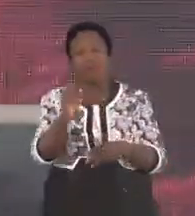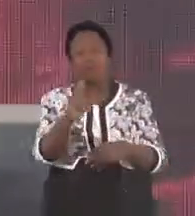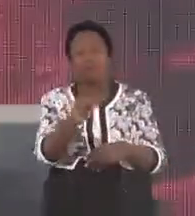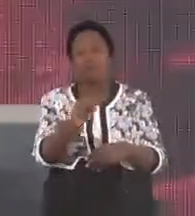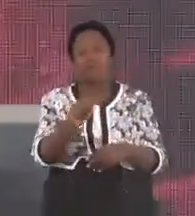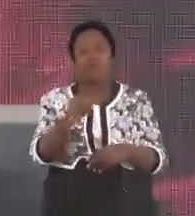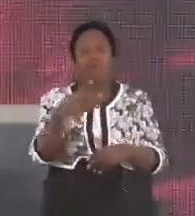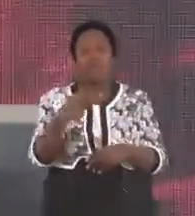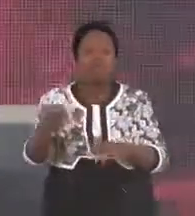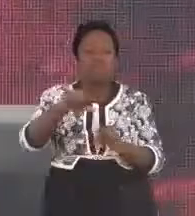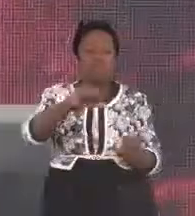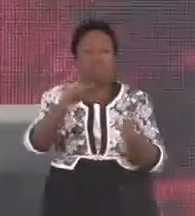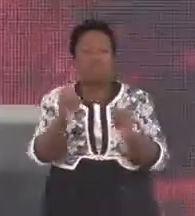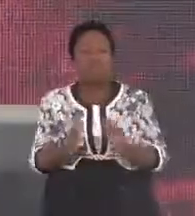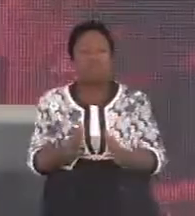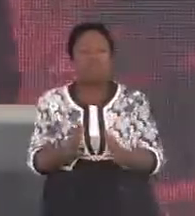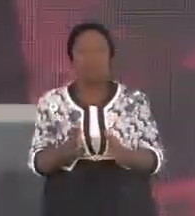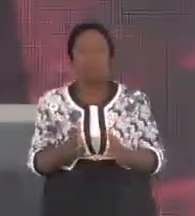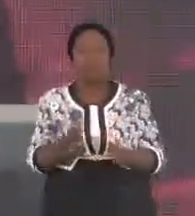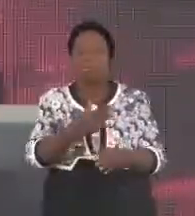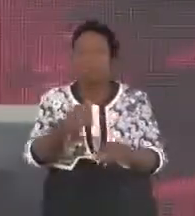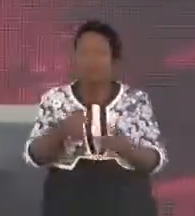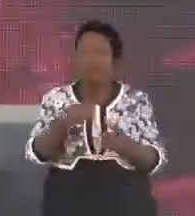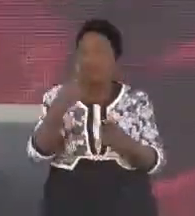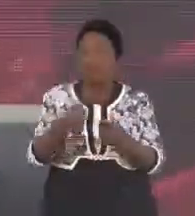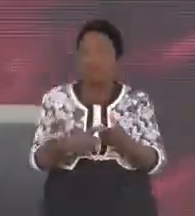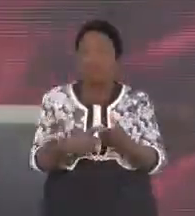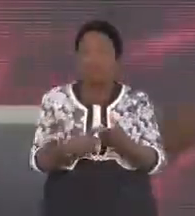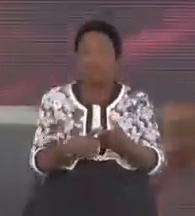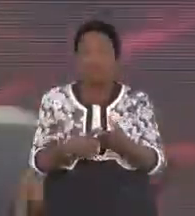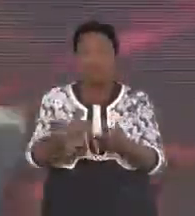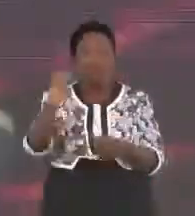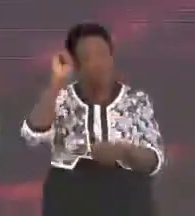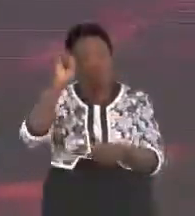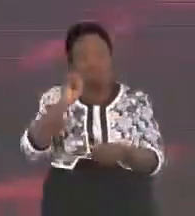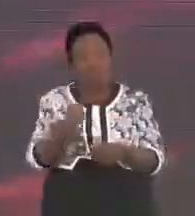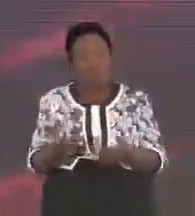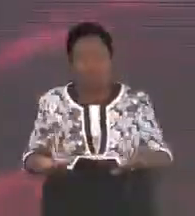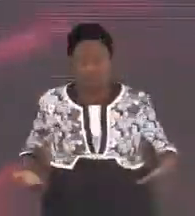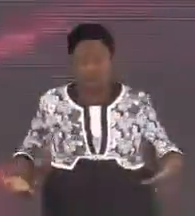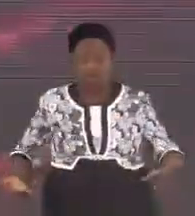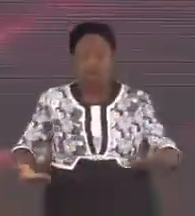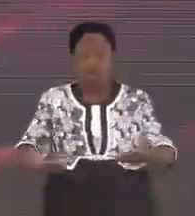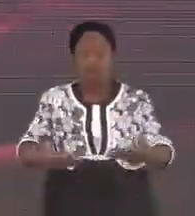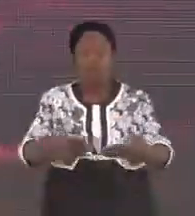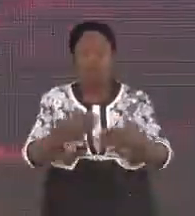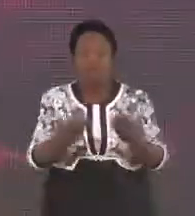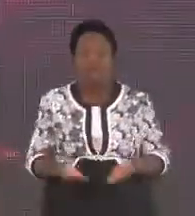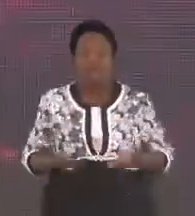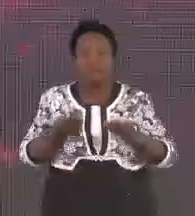Baptist. And then he introduced and presented Jesus to